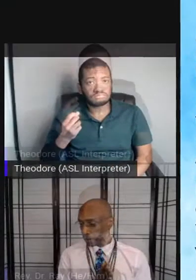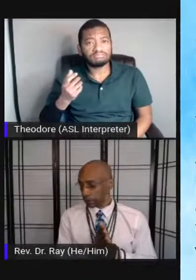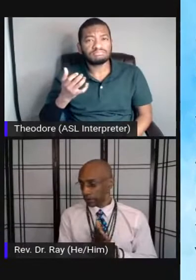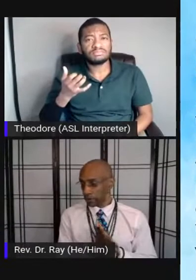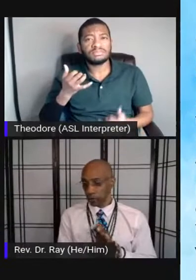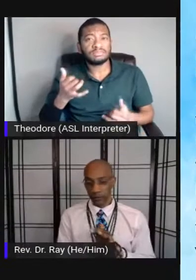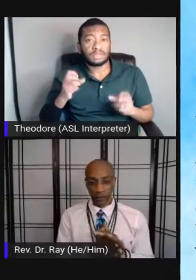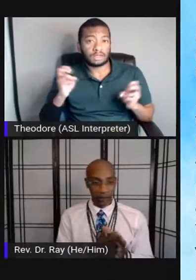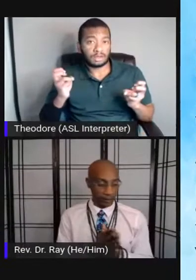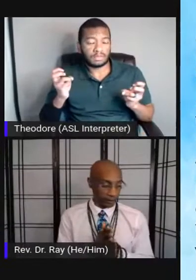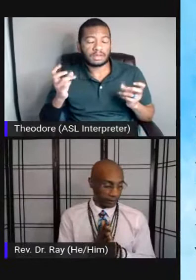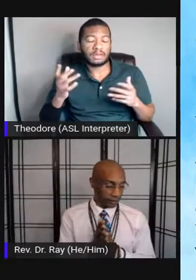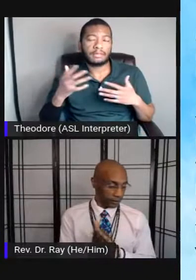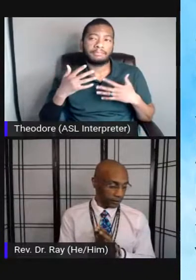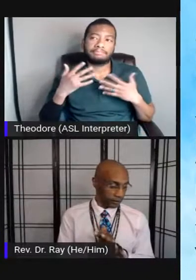today's topic is sort of a